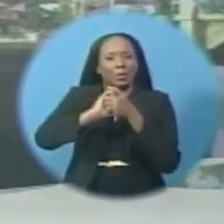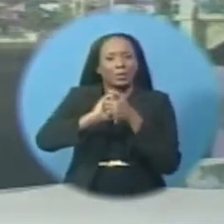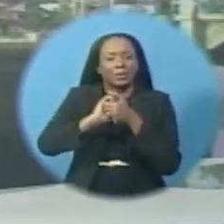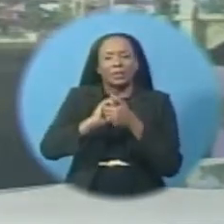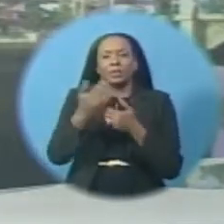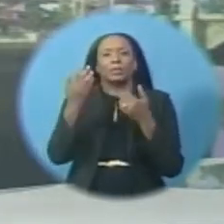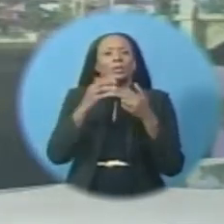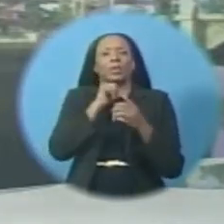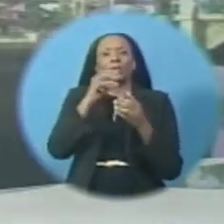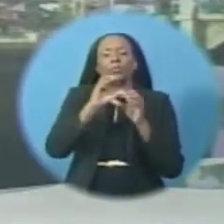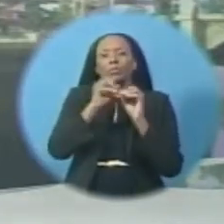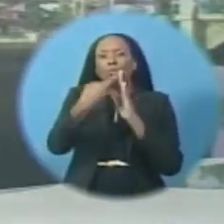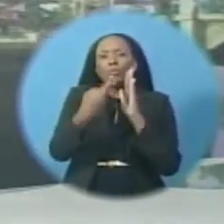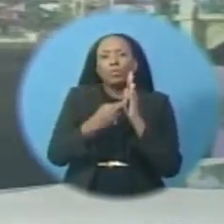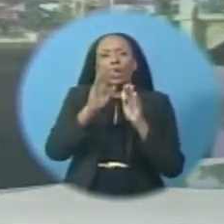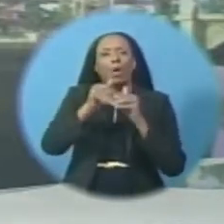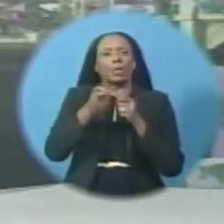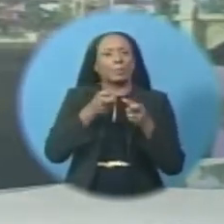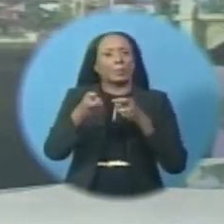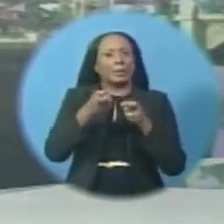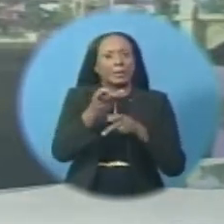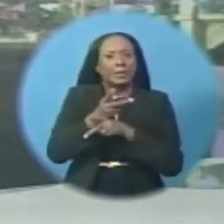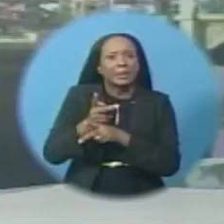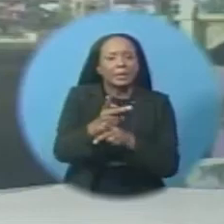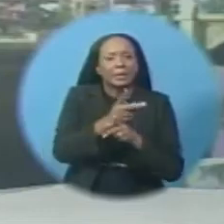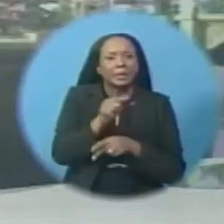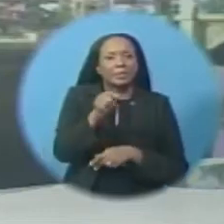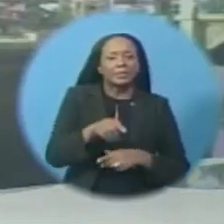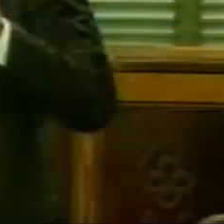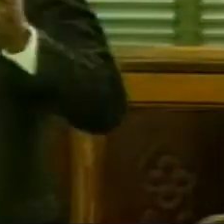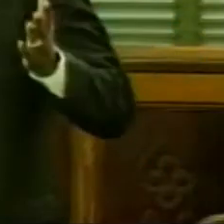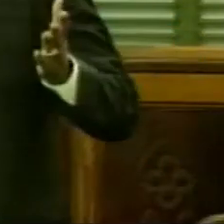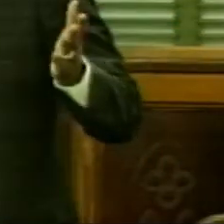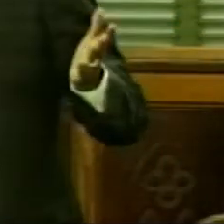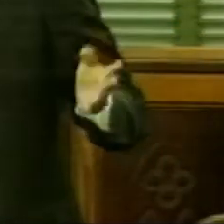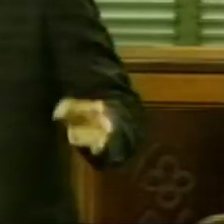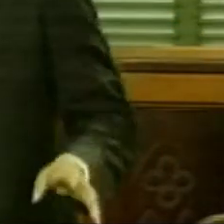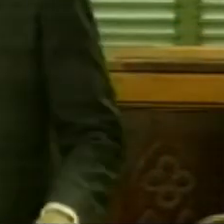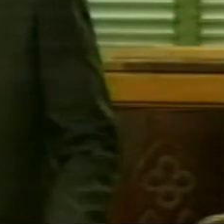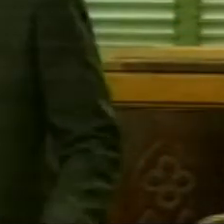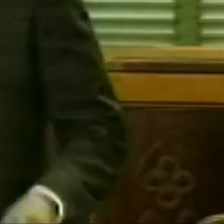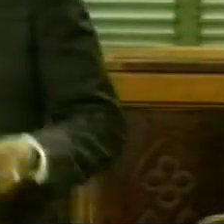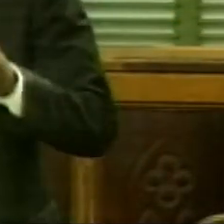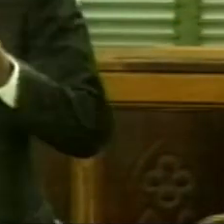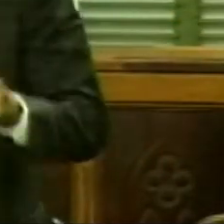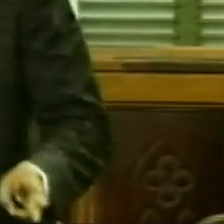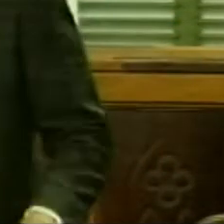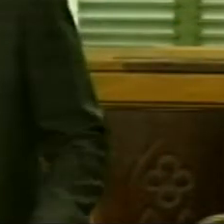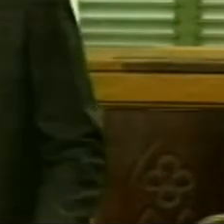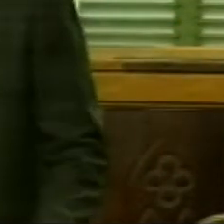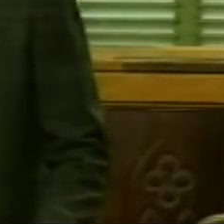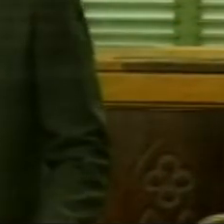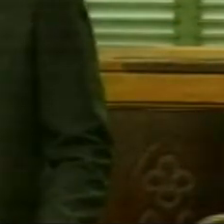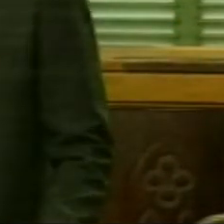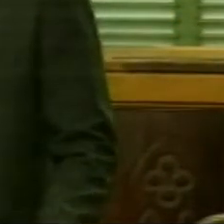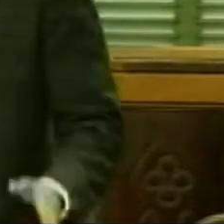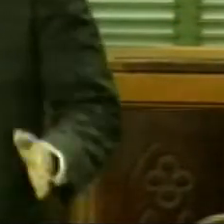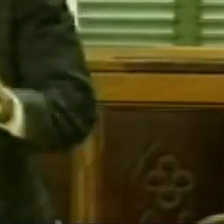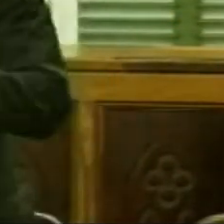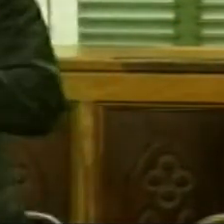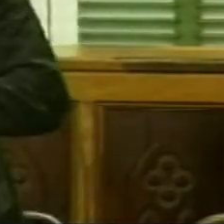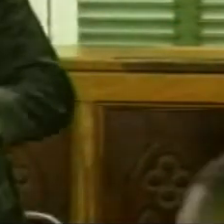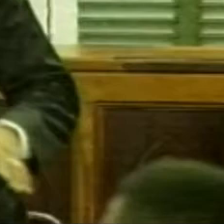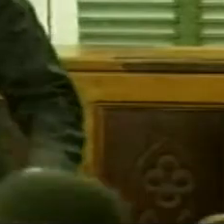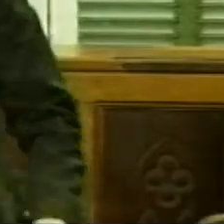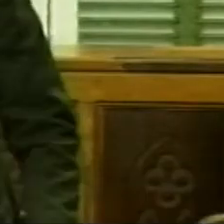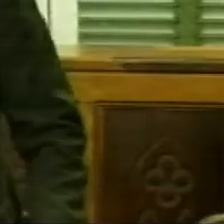areas will be managed and maintained. Who takes responsibility for a number of things? The electrical maintenance. The panels are